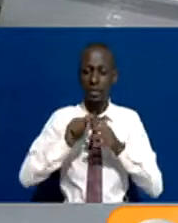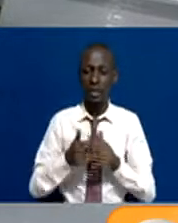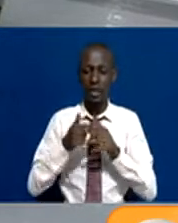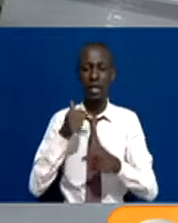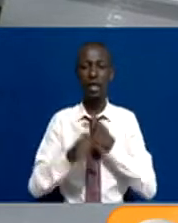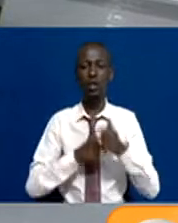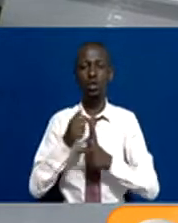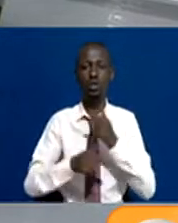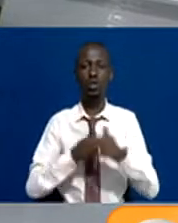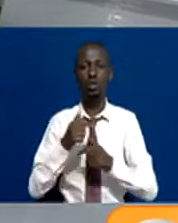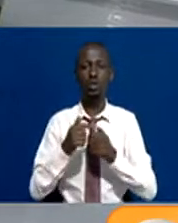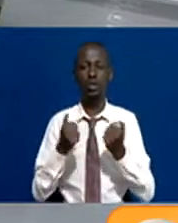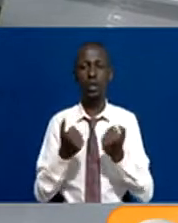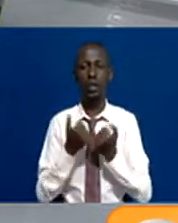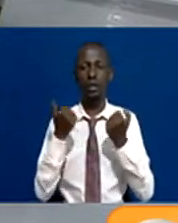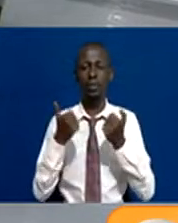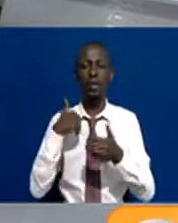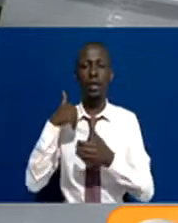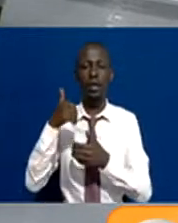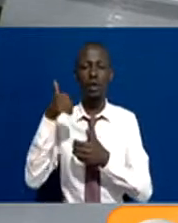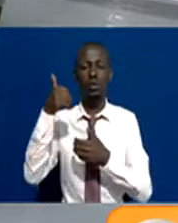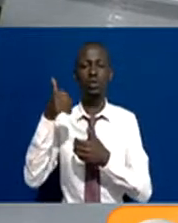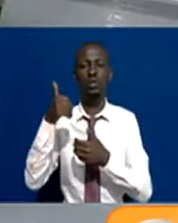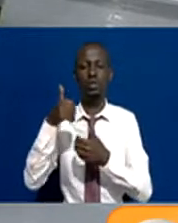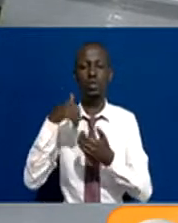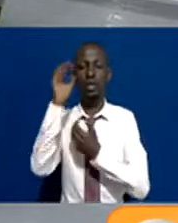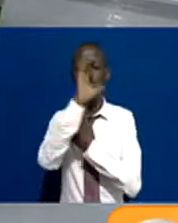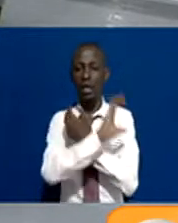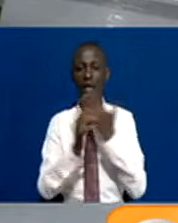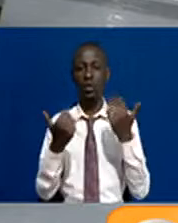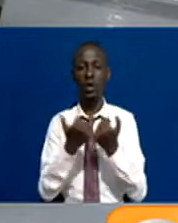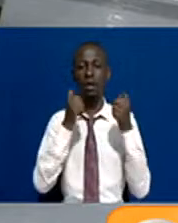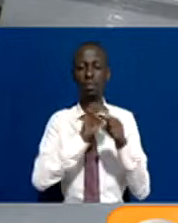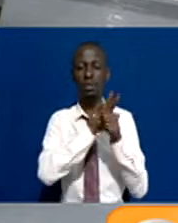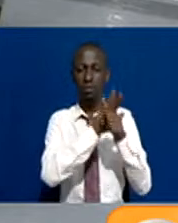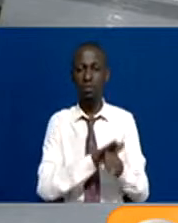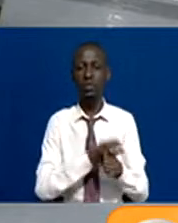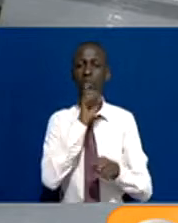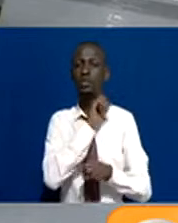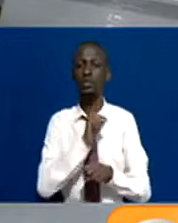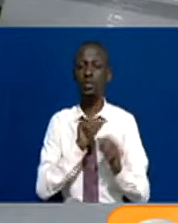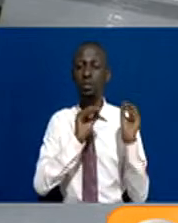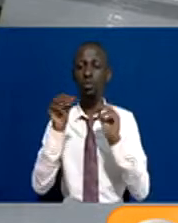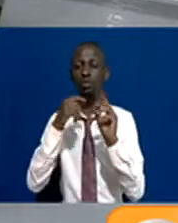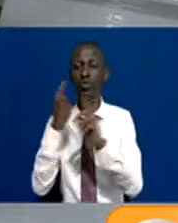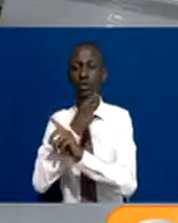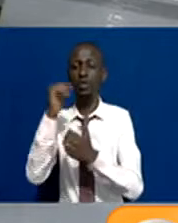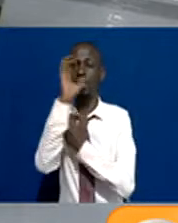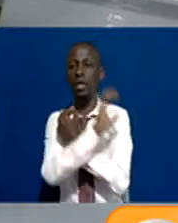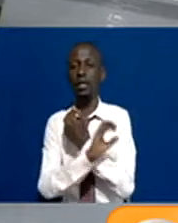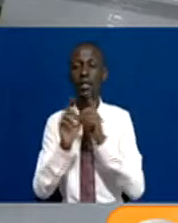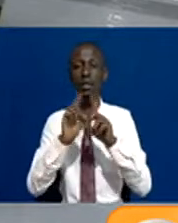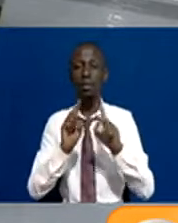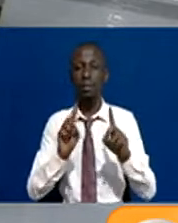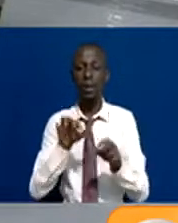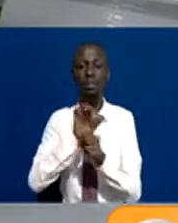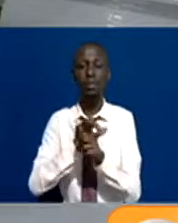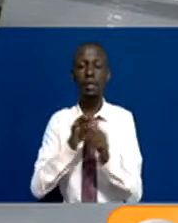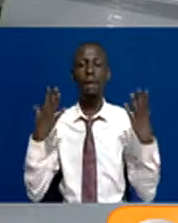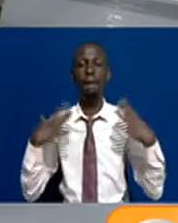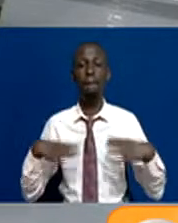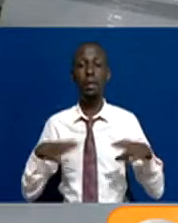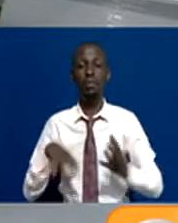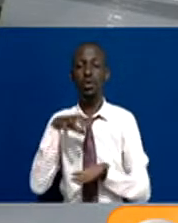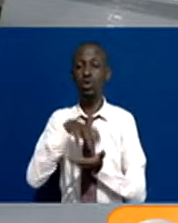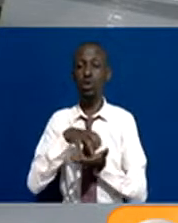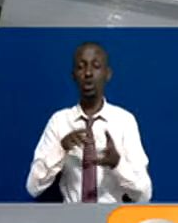of the ecosystem where she had faced that abuse, right? She moved entire countries. That's not the case for a lot of people. You know,